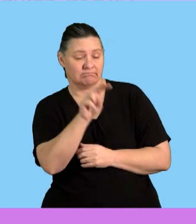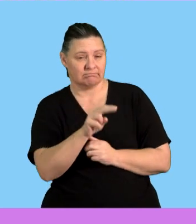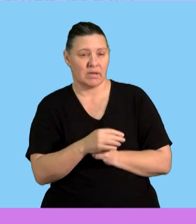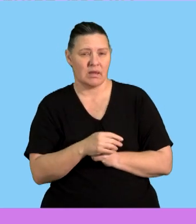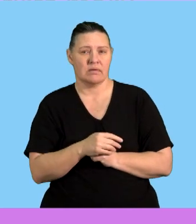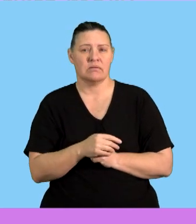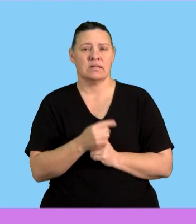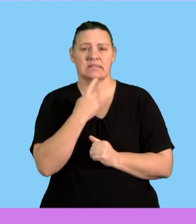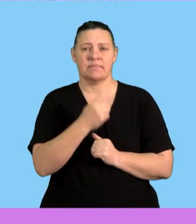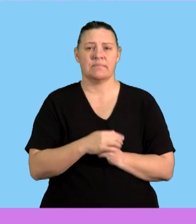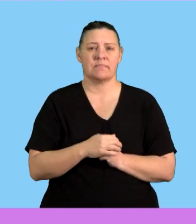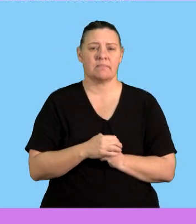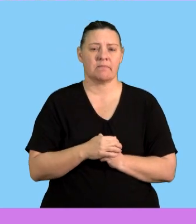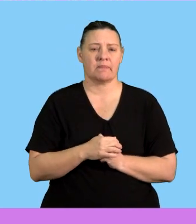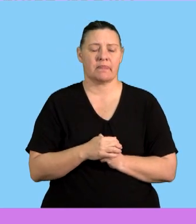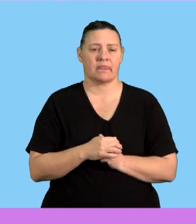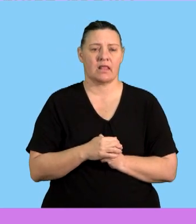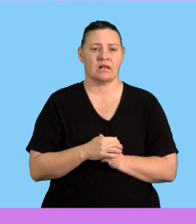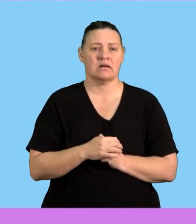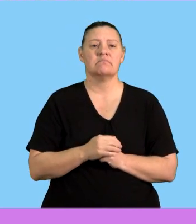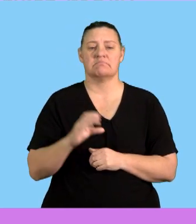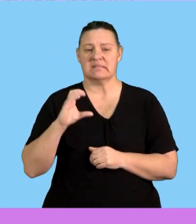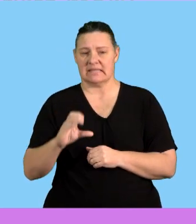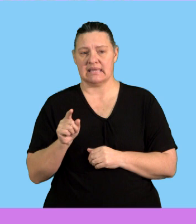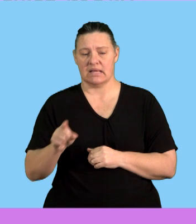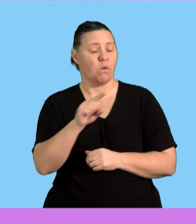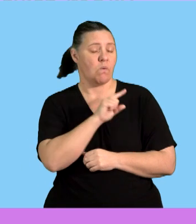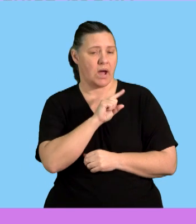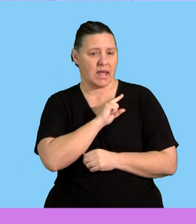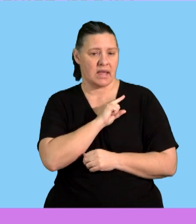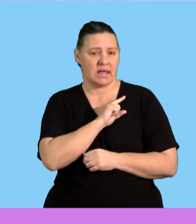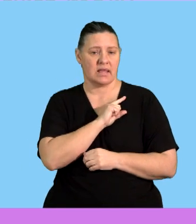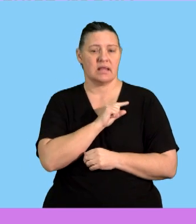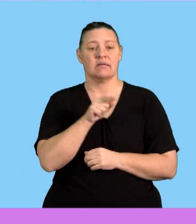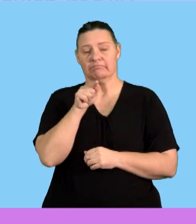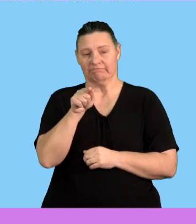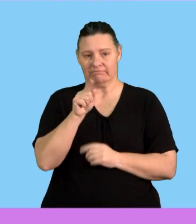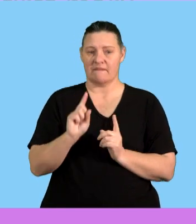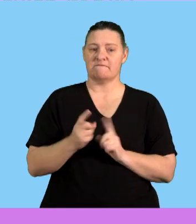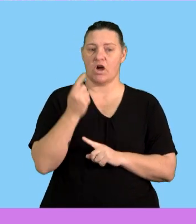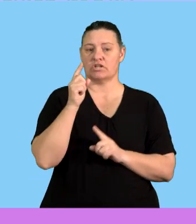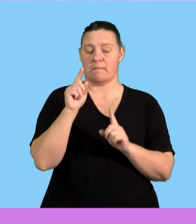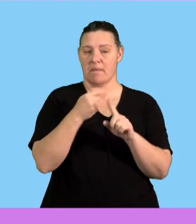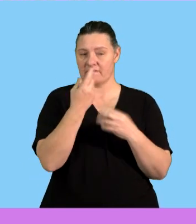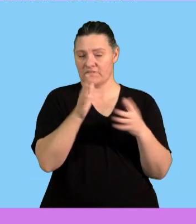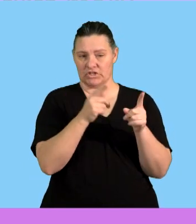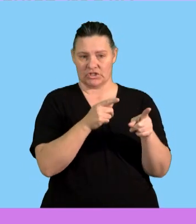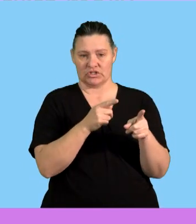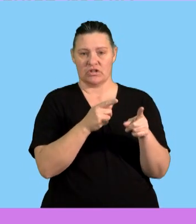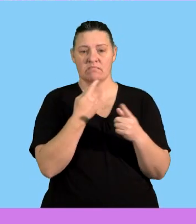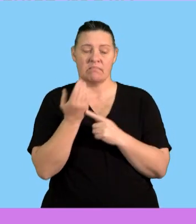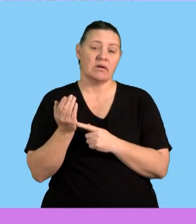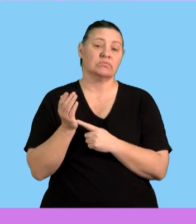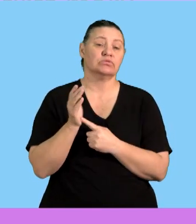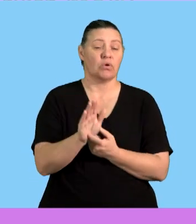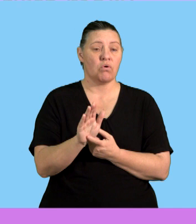this, I'll definitely say that that will be diagram C. Why is that? Can we see here is the first mark already?